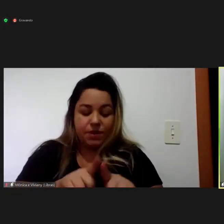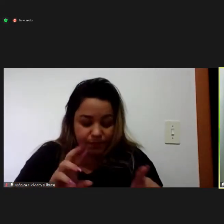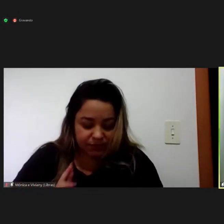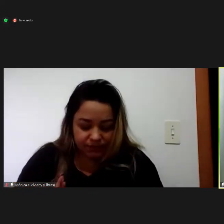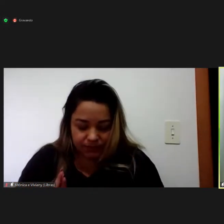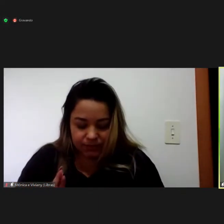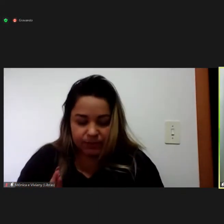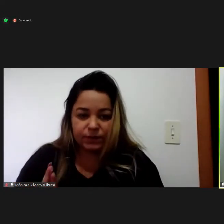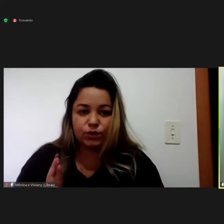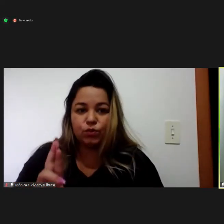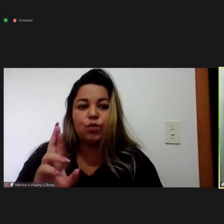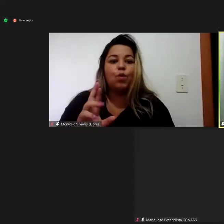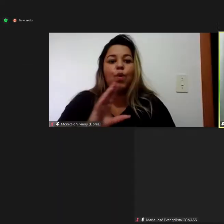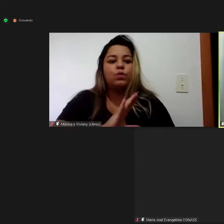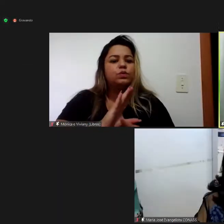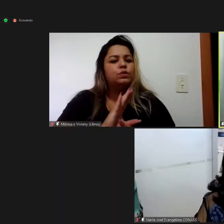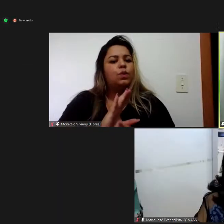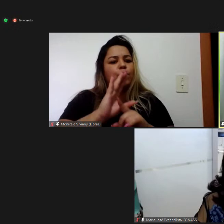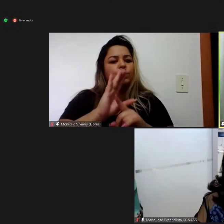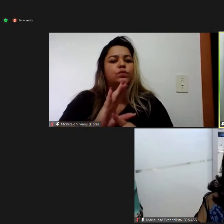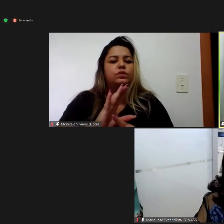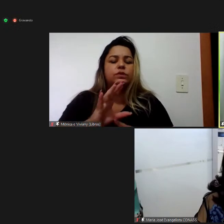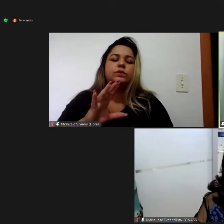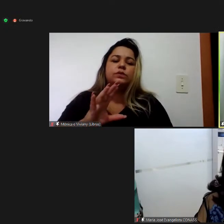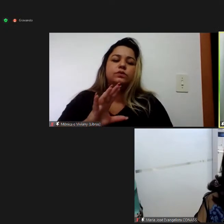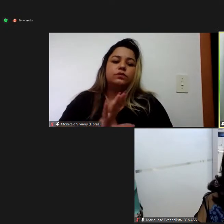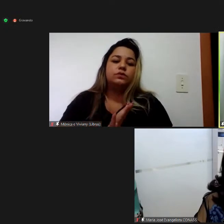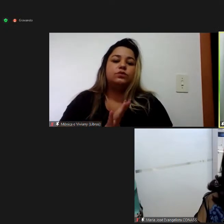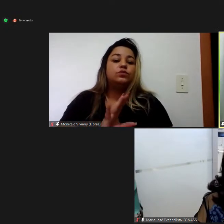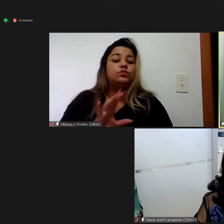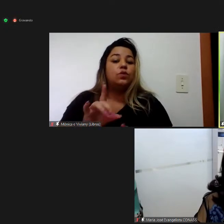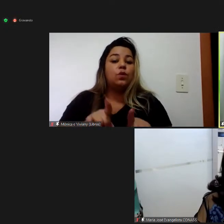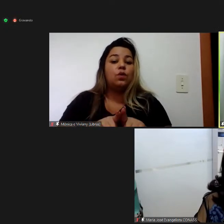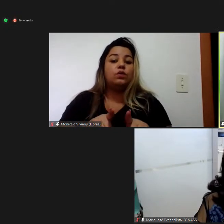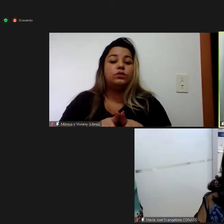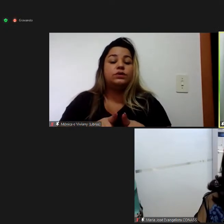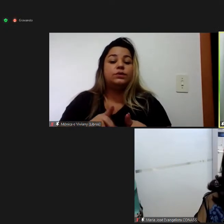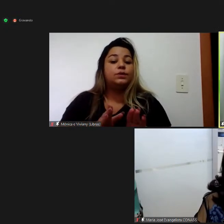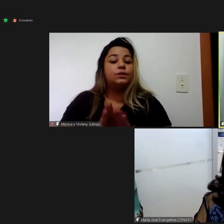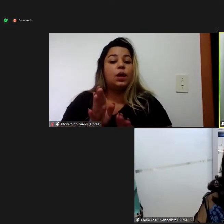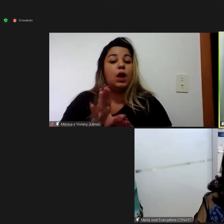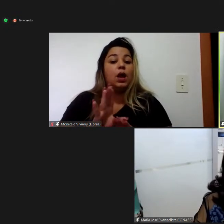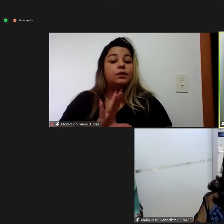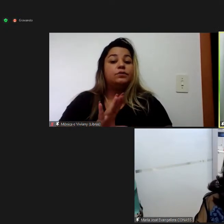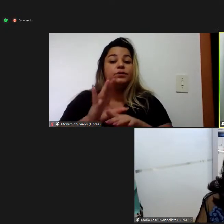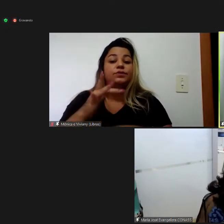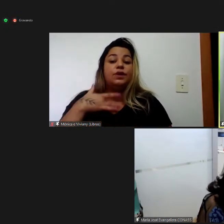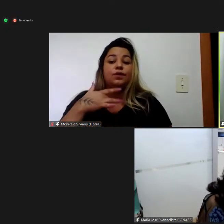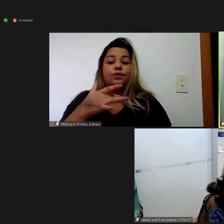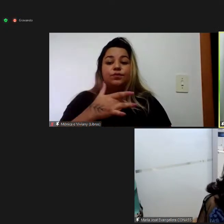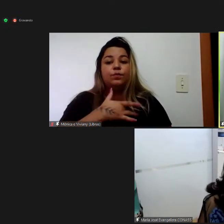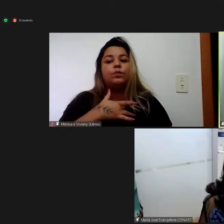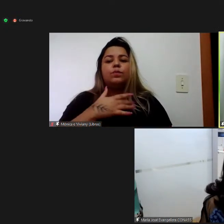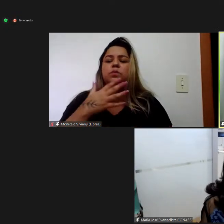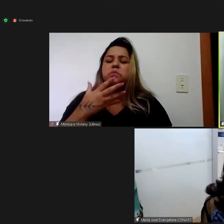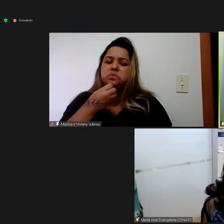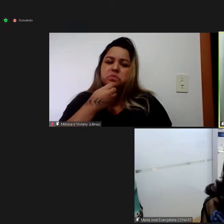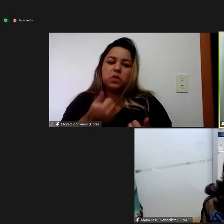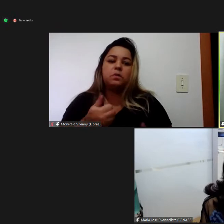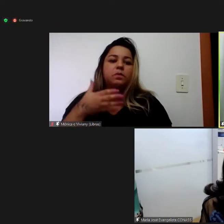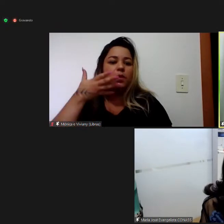José, which is a representative of the National Council Maria José, of muito bom que você Health conosco.